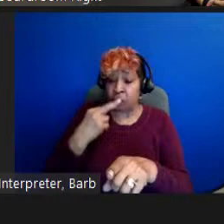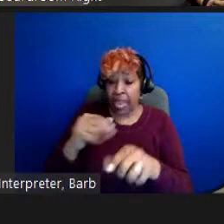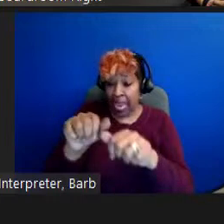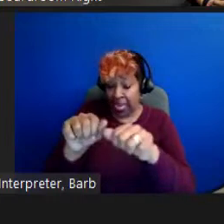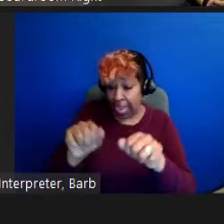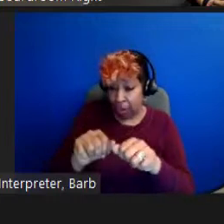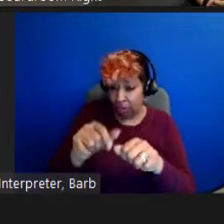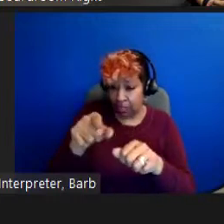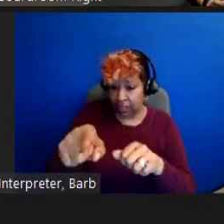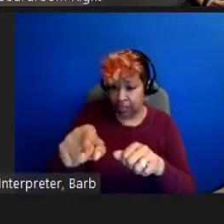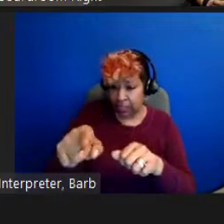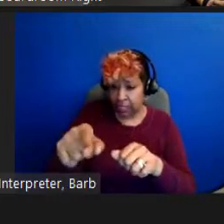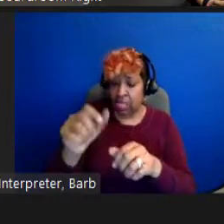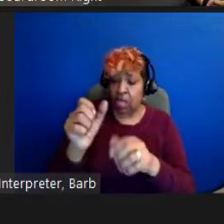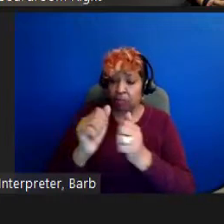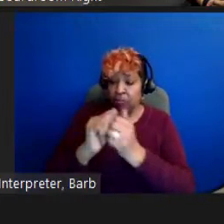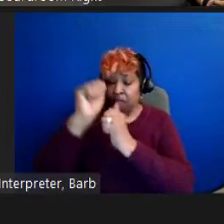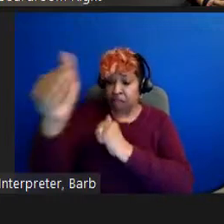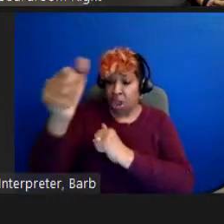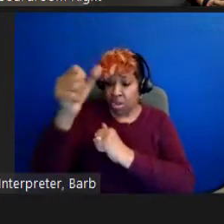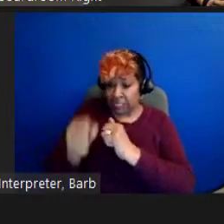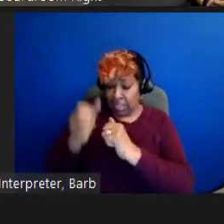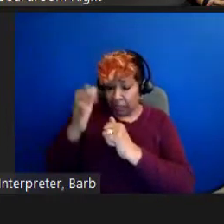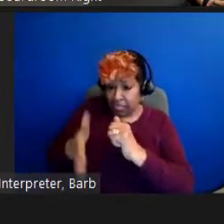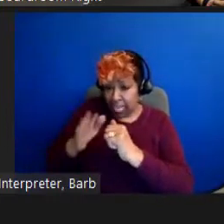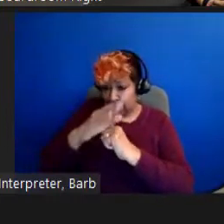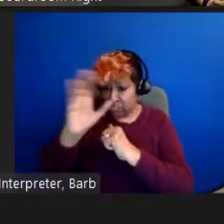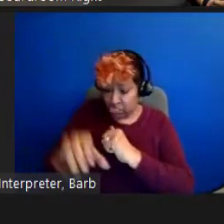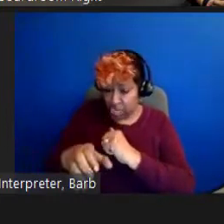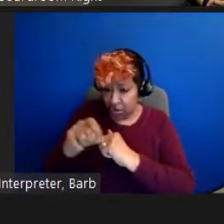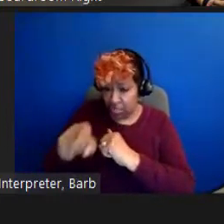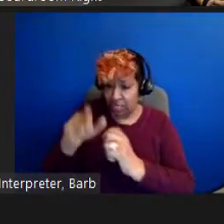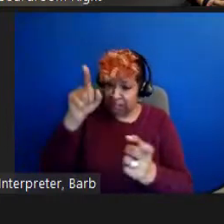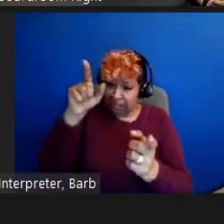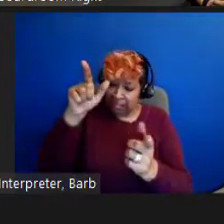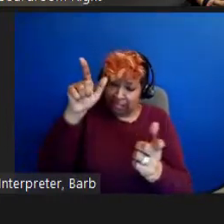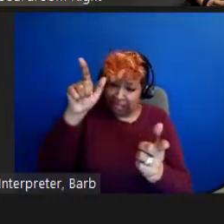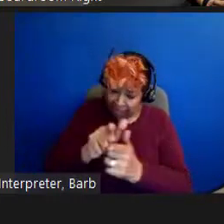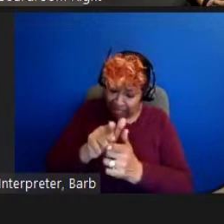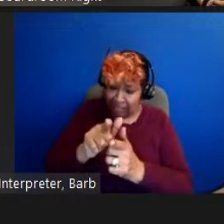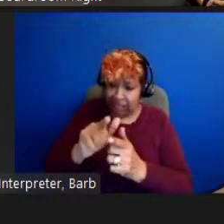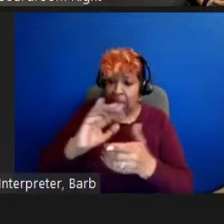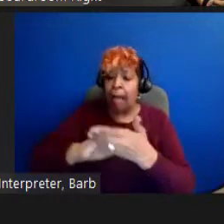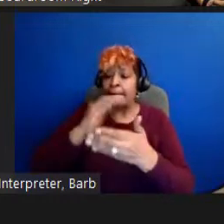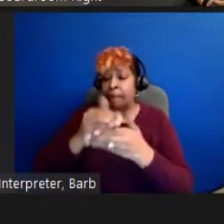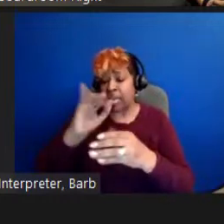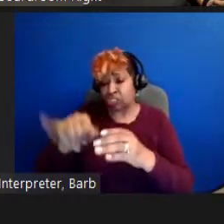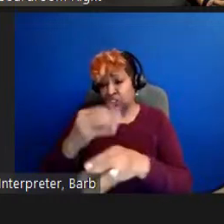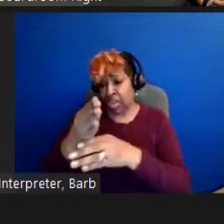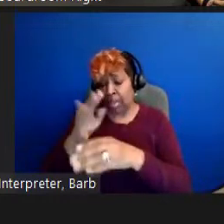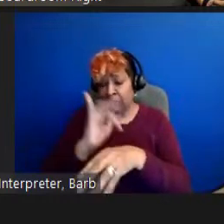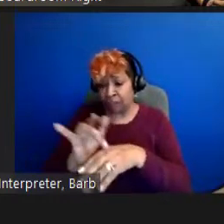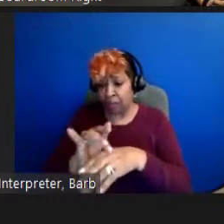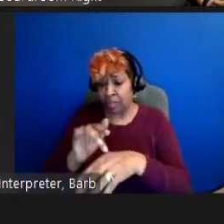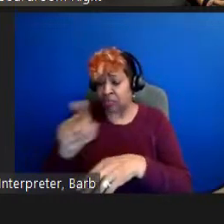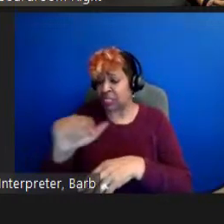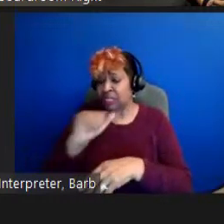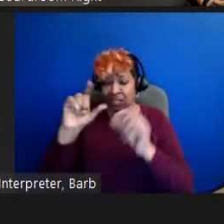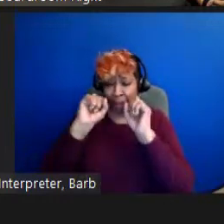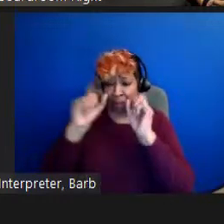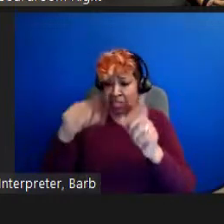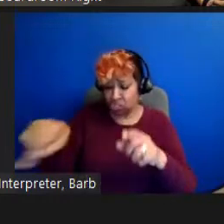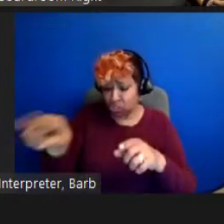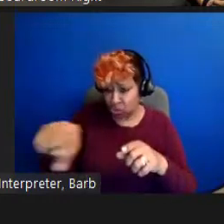can see in the far south side of the city of Chicago are areas with the least amount of jobs available. And again, this shouldn't be a surprise to you. All of